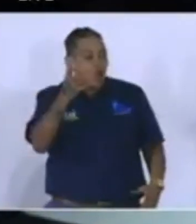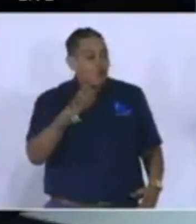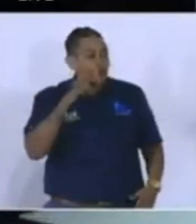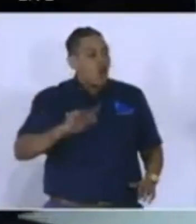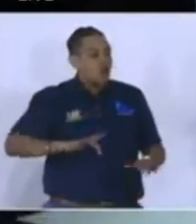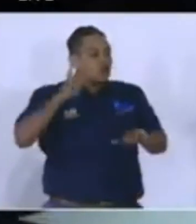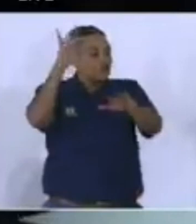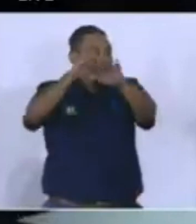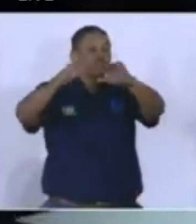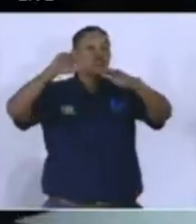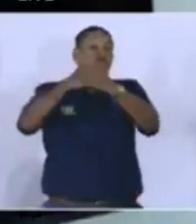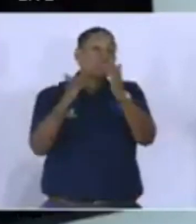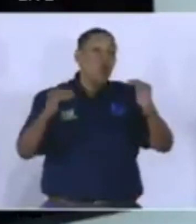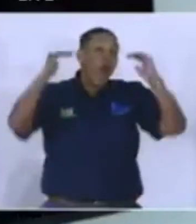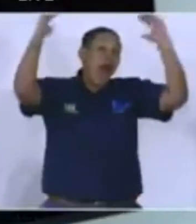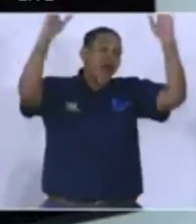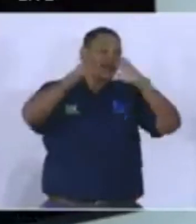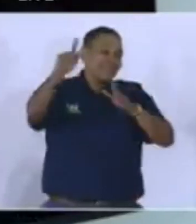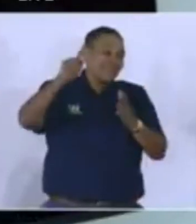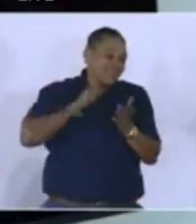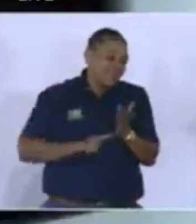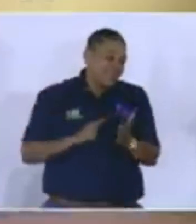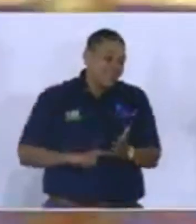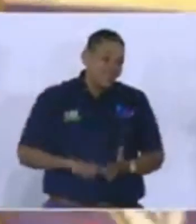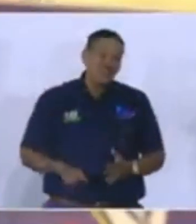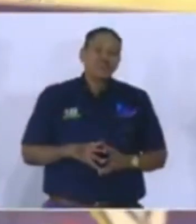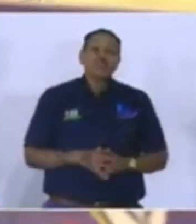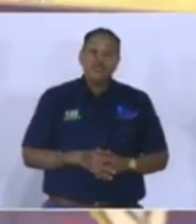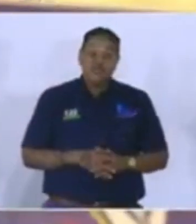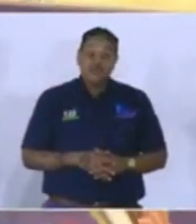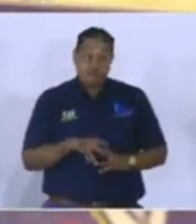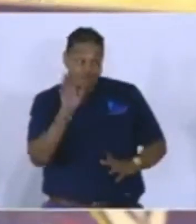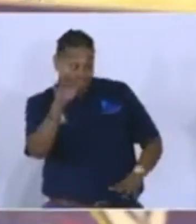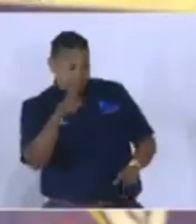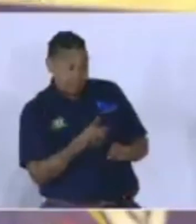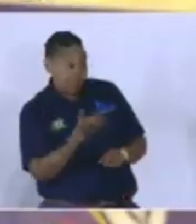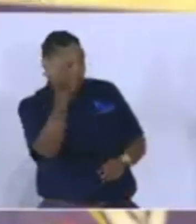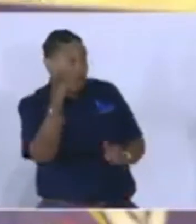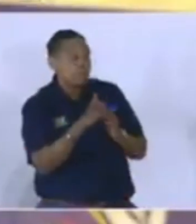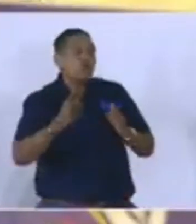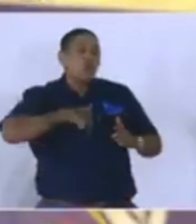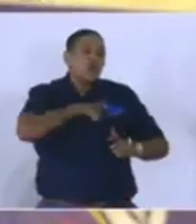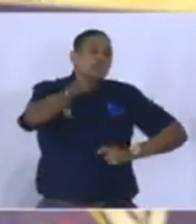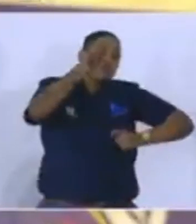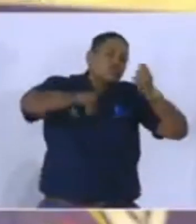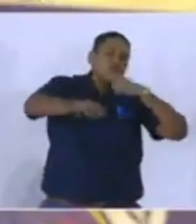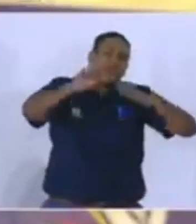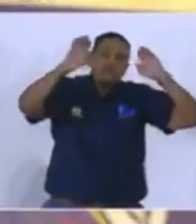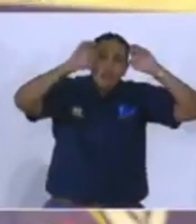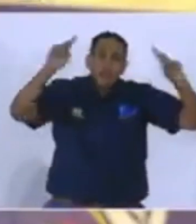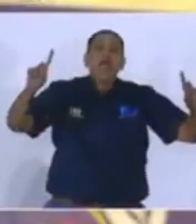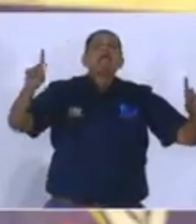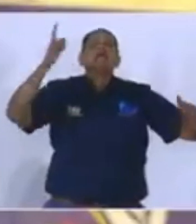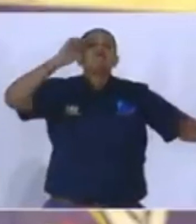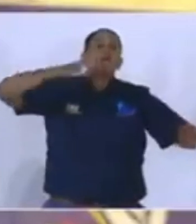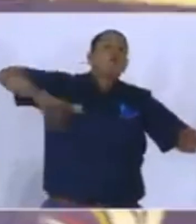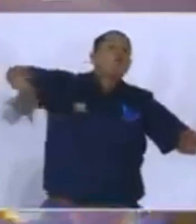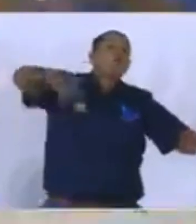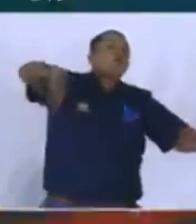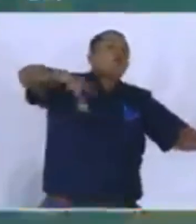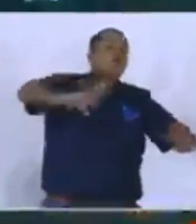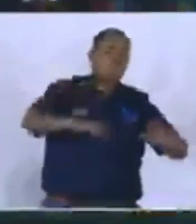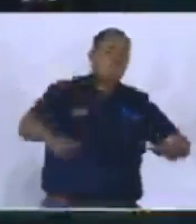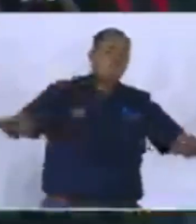reach new heights in their research. Come with us as we transform education for all our